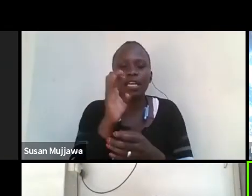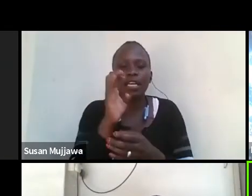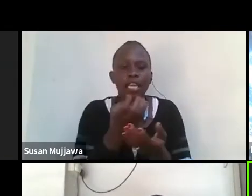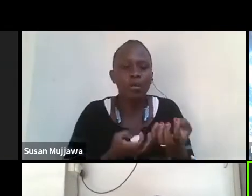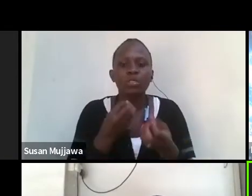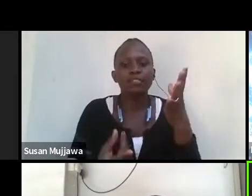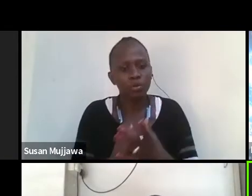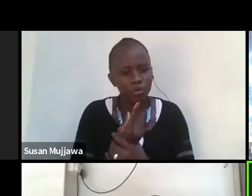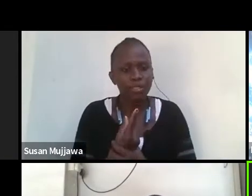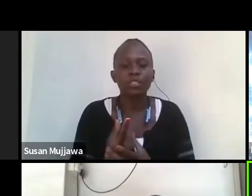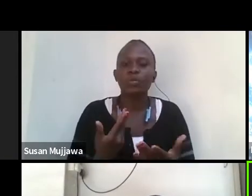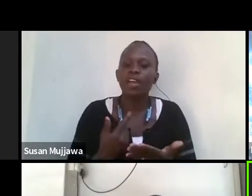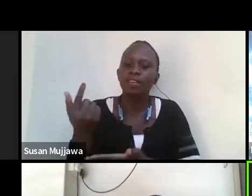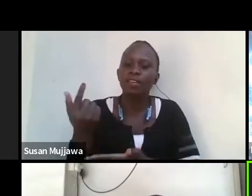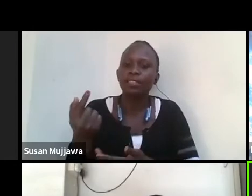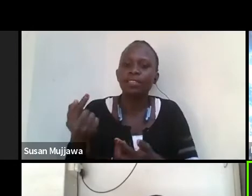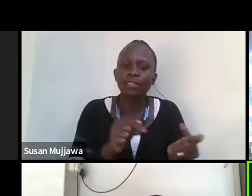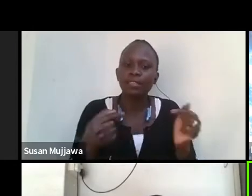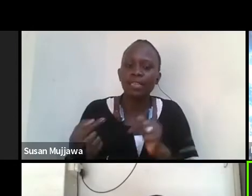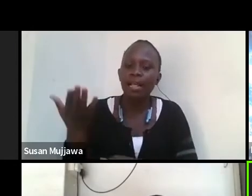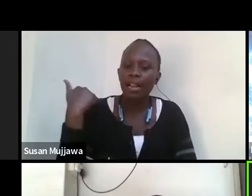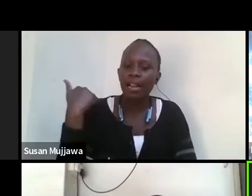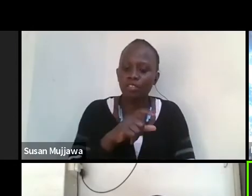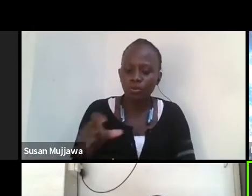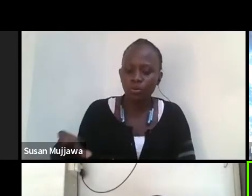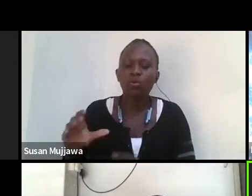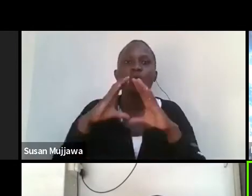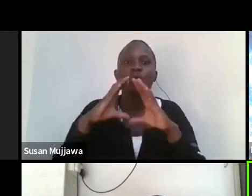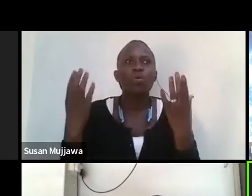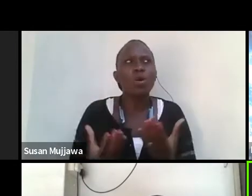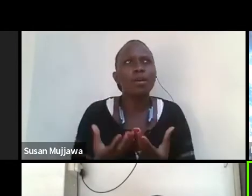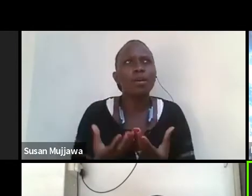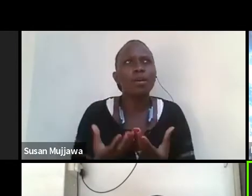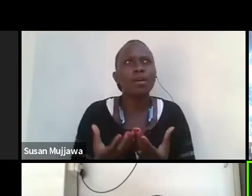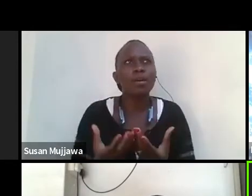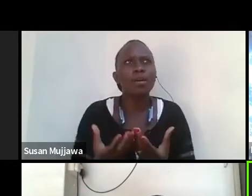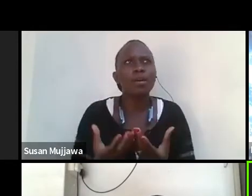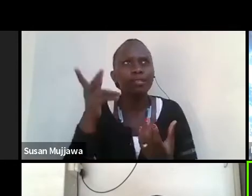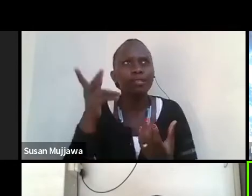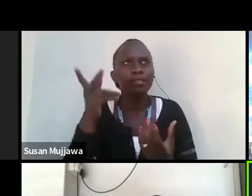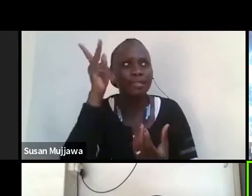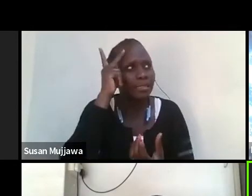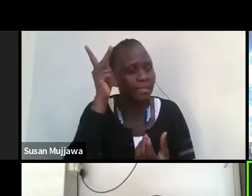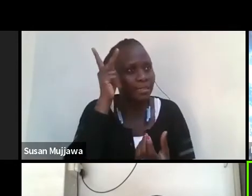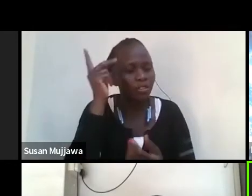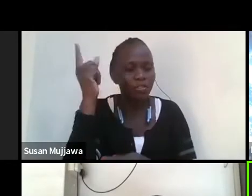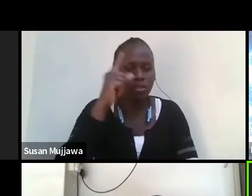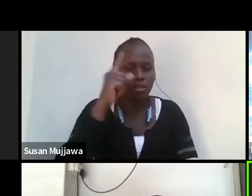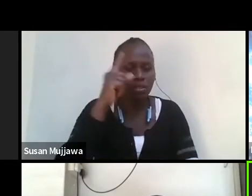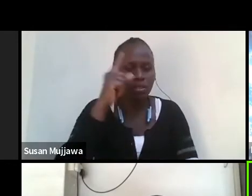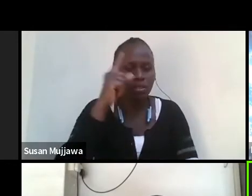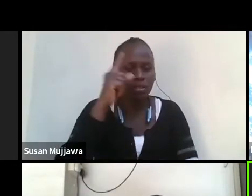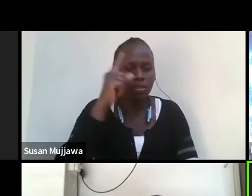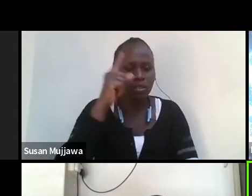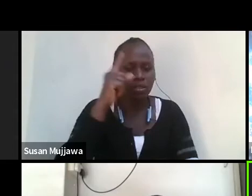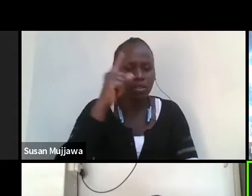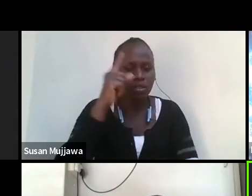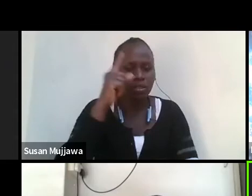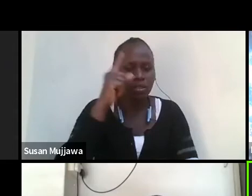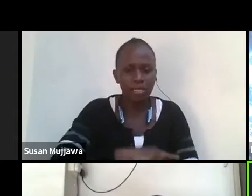Day with Dennis and the guys from the UNDP and Jumia. The Jumia country manager was telling us about a project that they've been doing with the